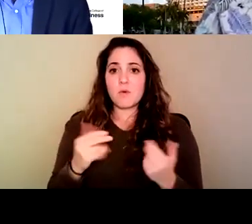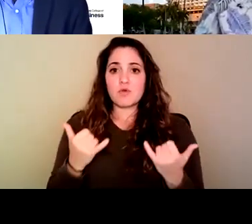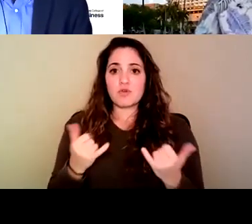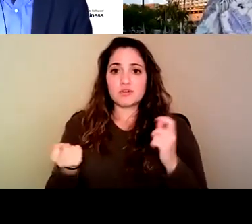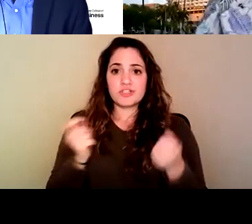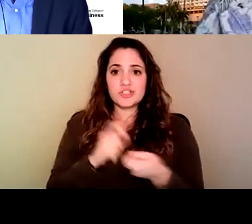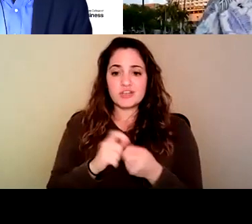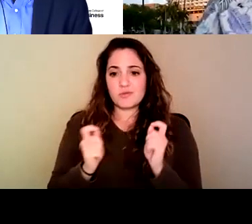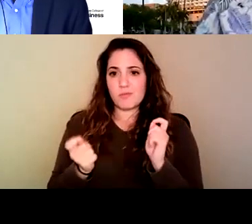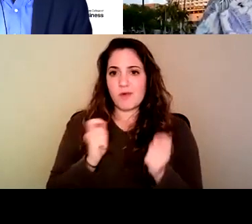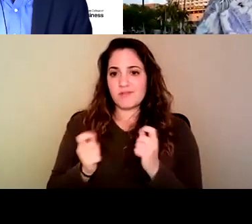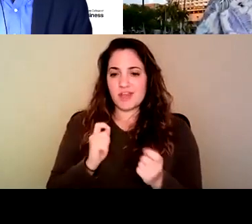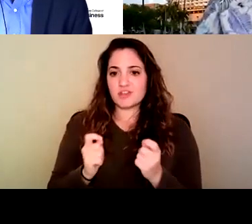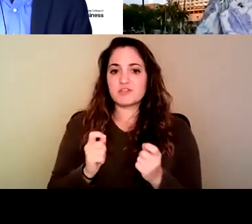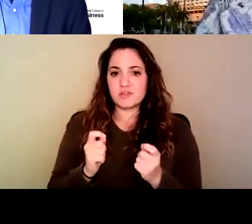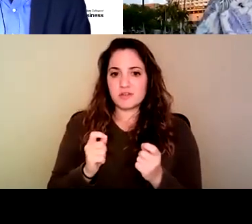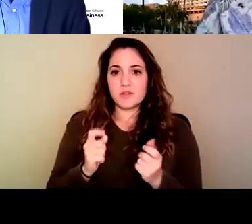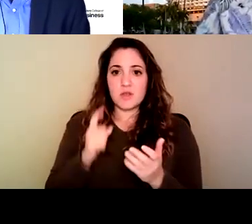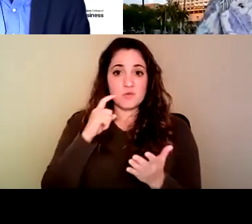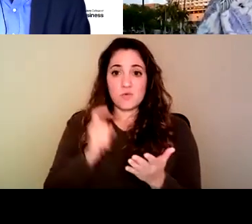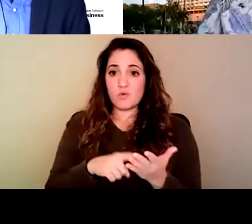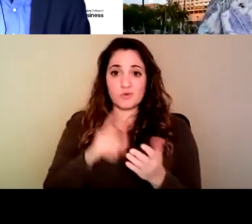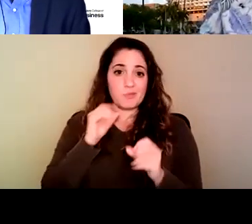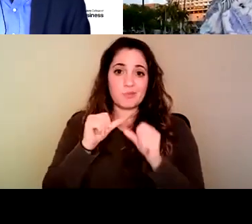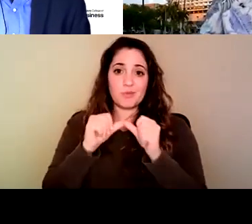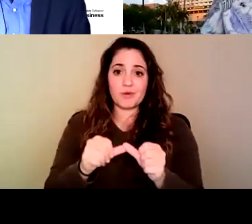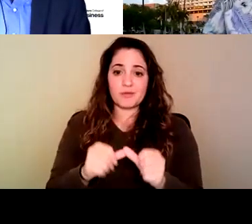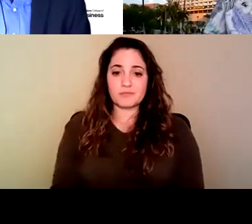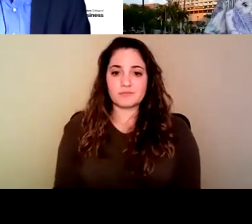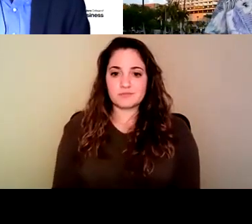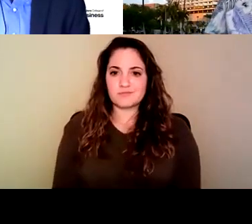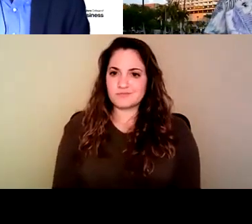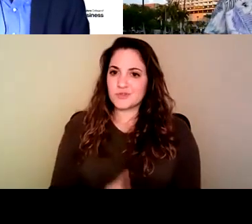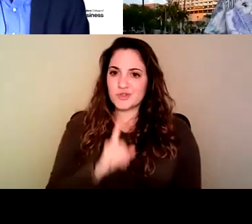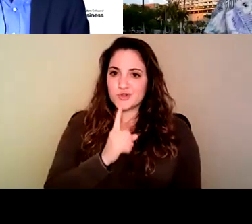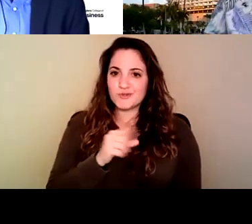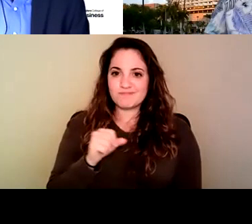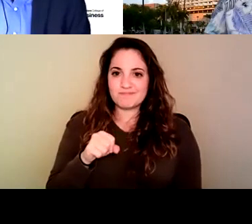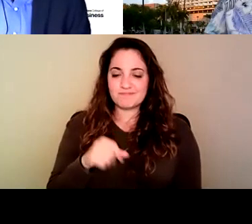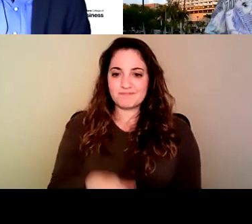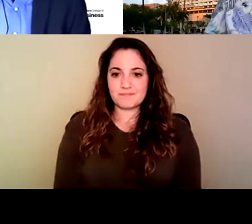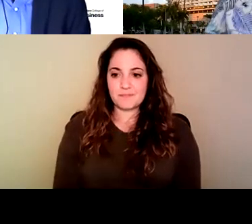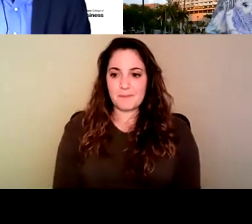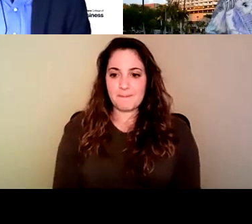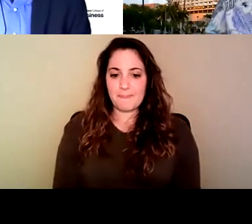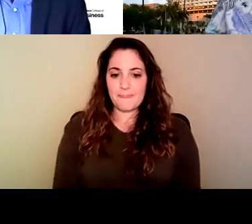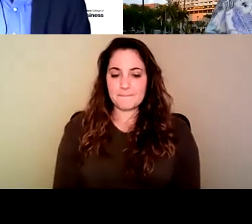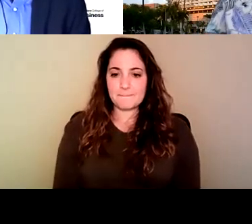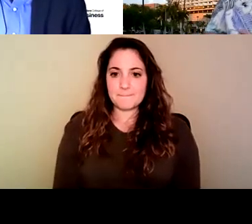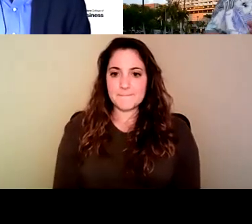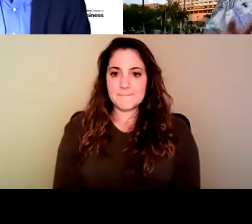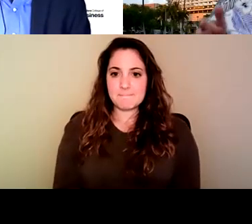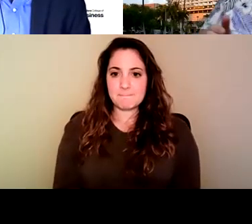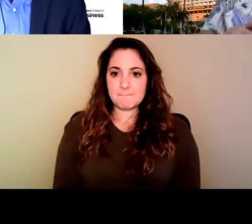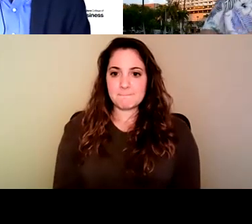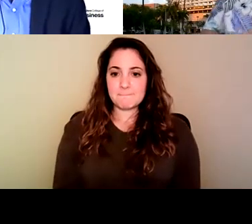or modifications that might be here to stay? Sure. I think, you know, the advent of